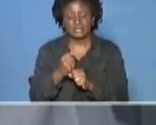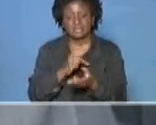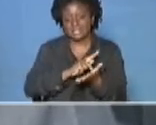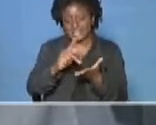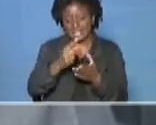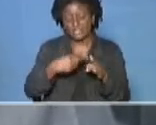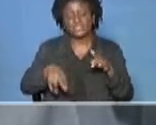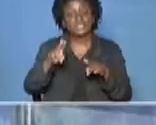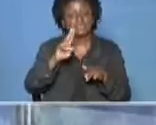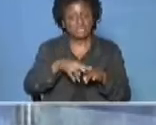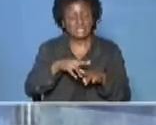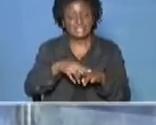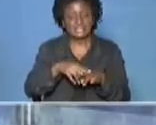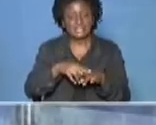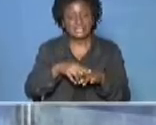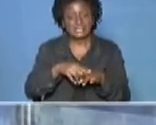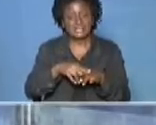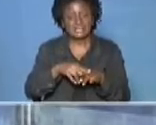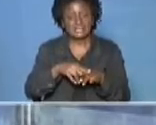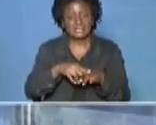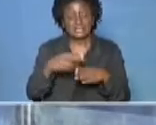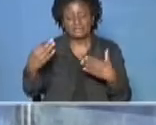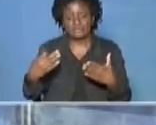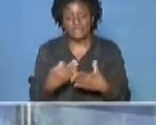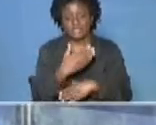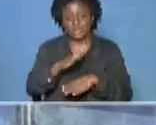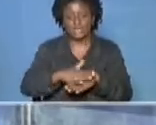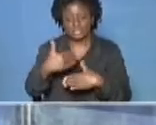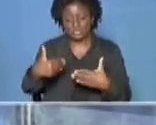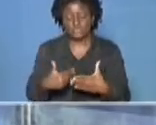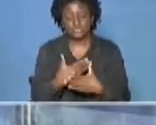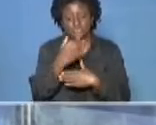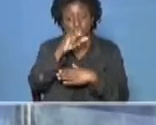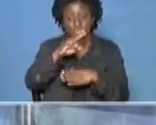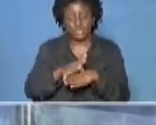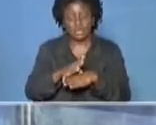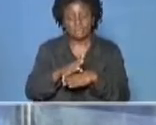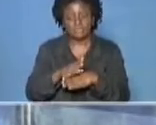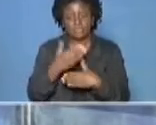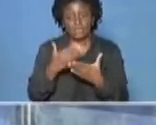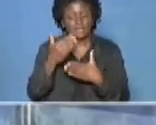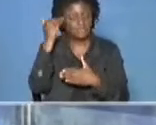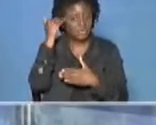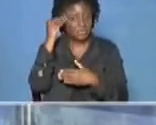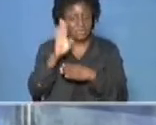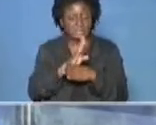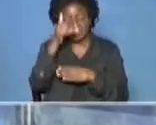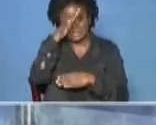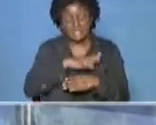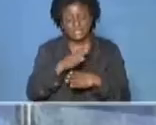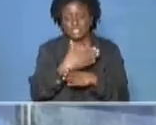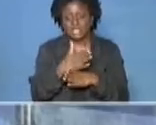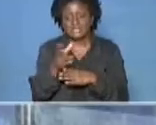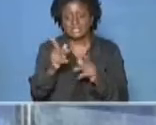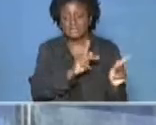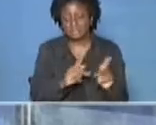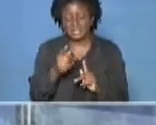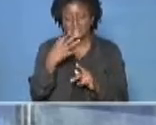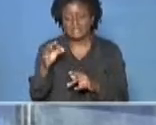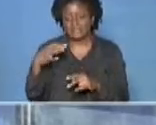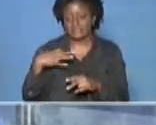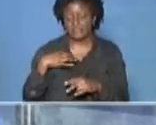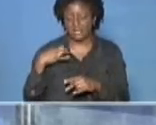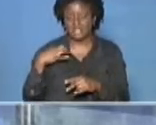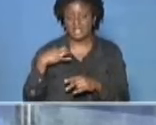on. Well, fresh on his new job, a noted businessman shares his plans of volunteerism and taking a